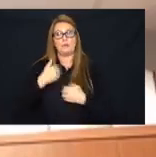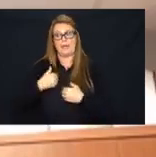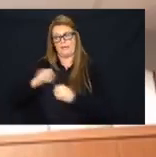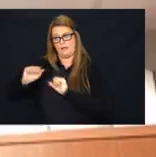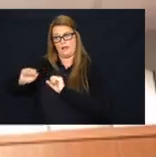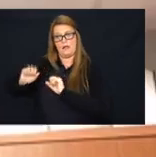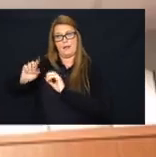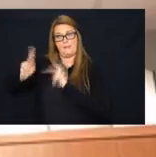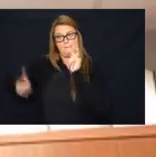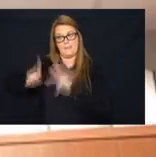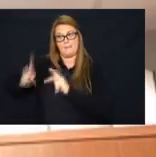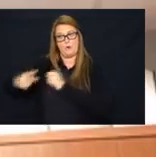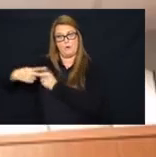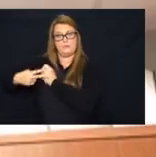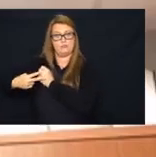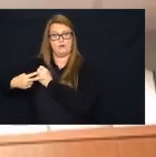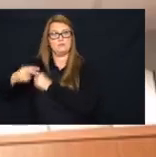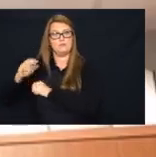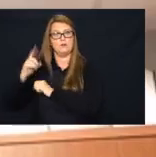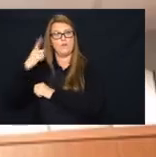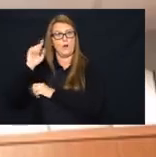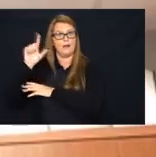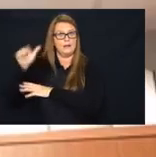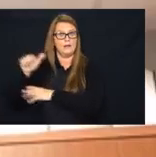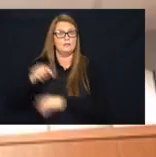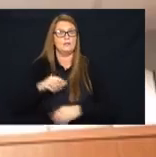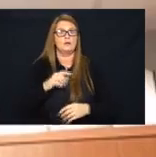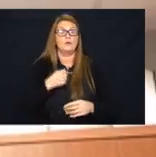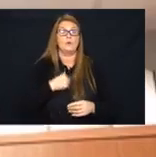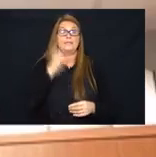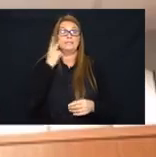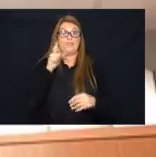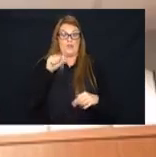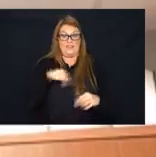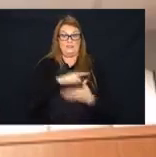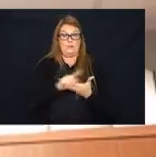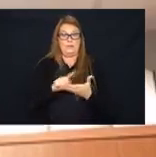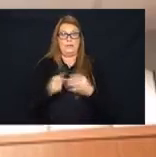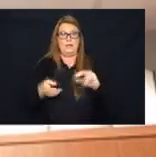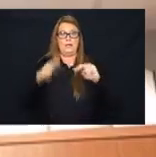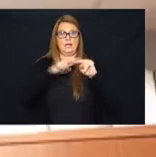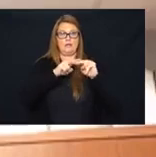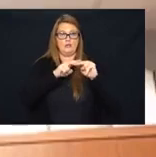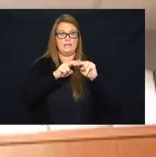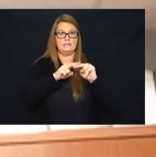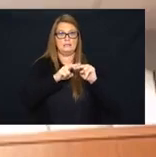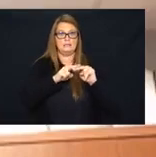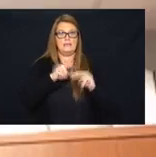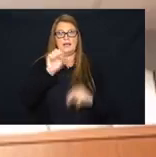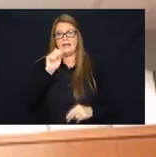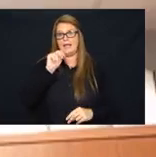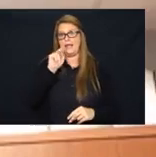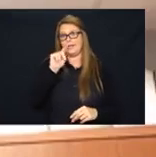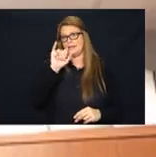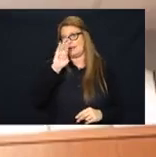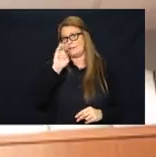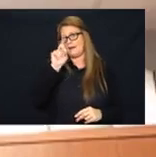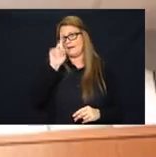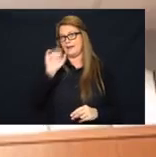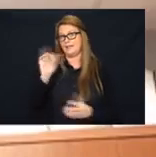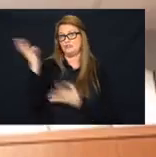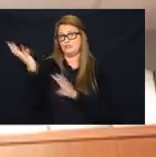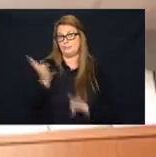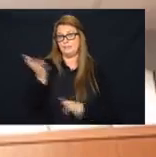capability available. We did see this week an increase in our antibody shipments for